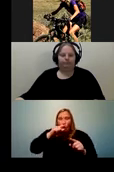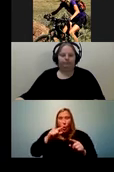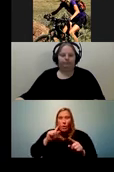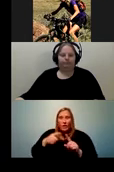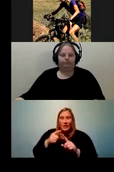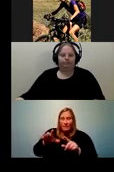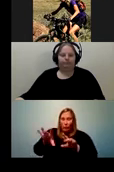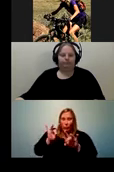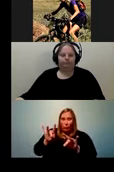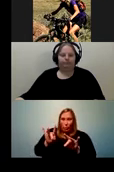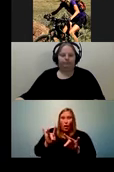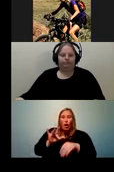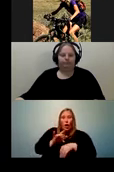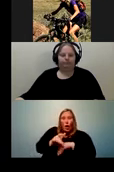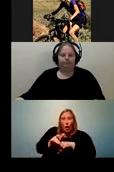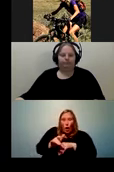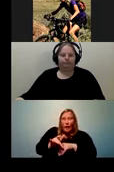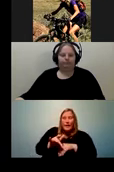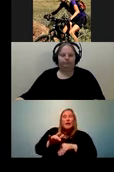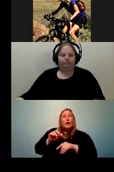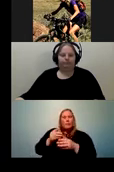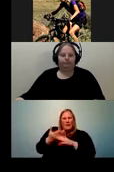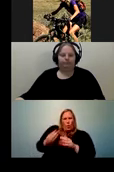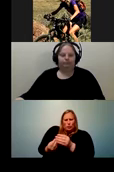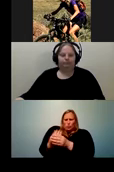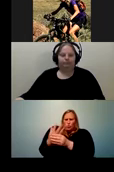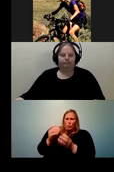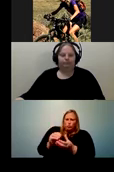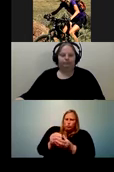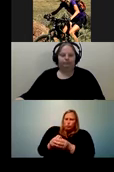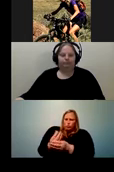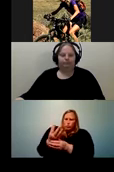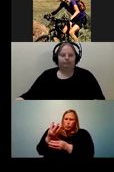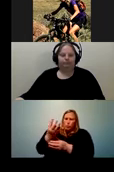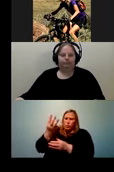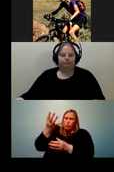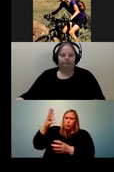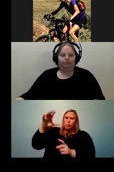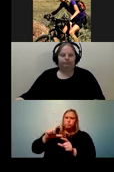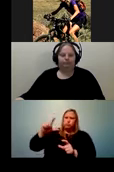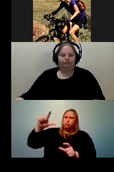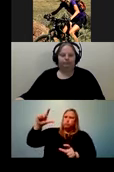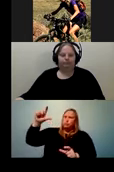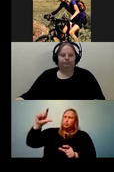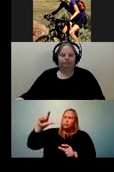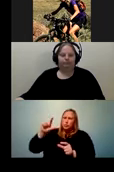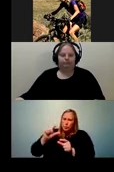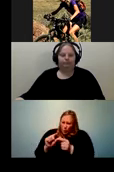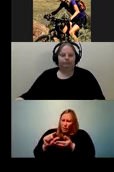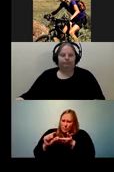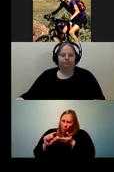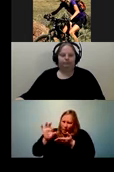still small, when it first gets the silk on the top, they harvest it and they just cut the top of the corn off. That's baby